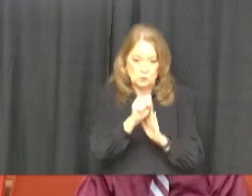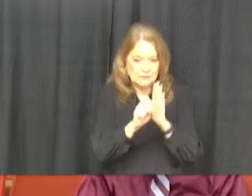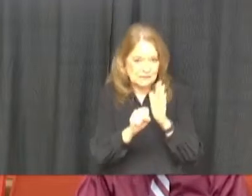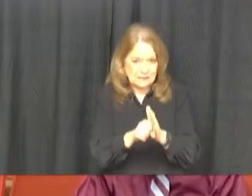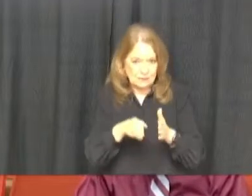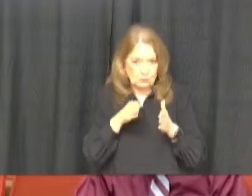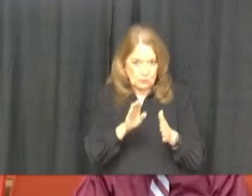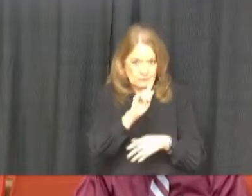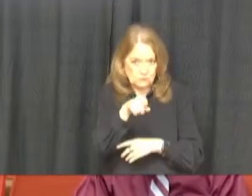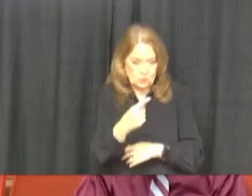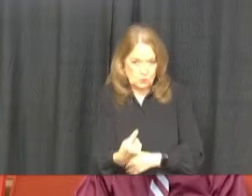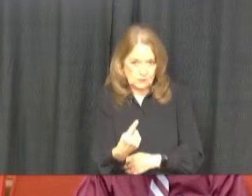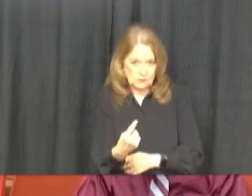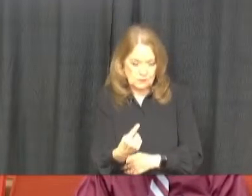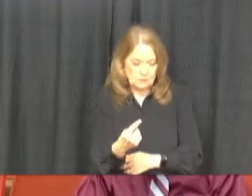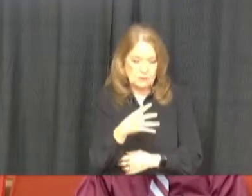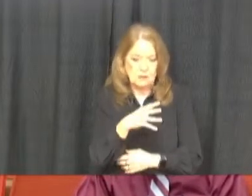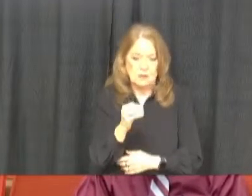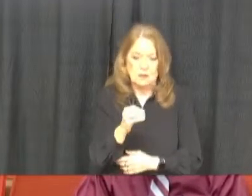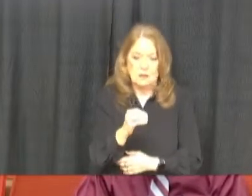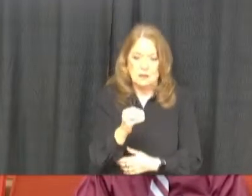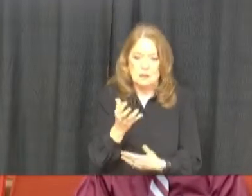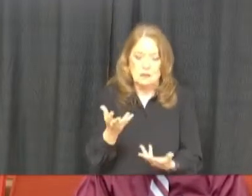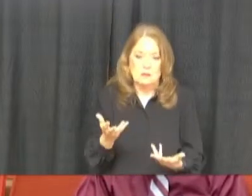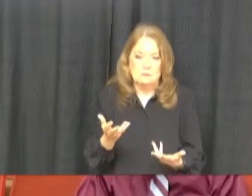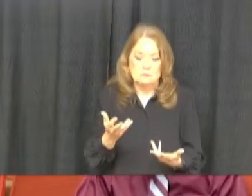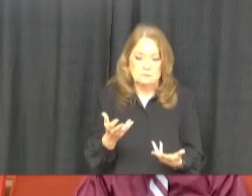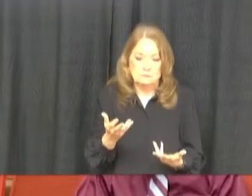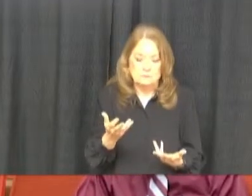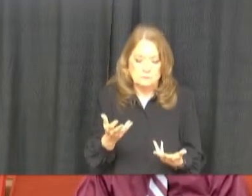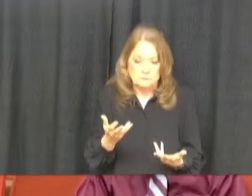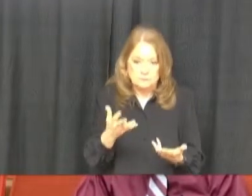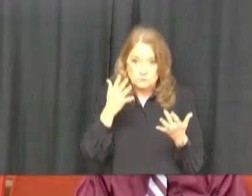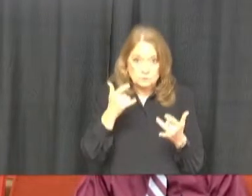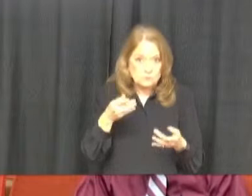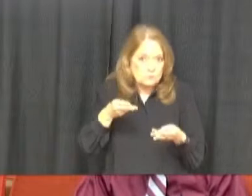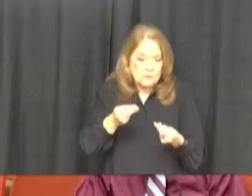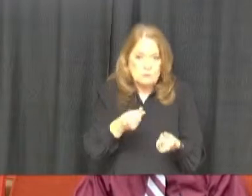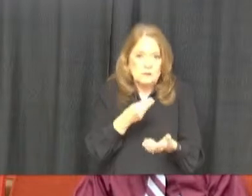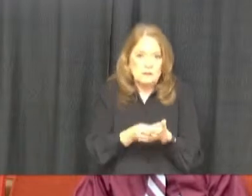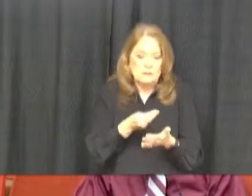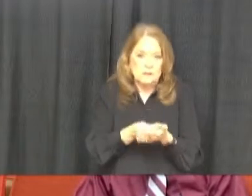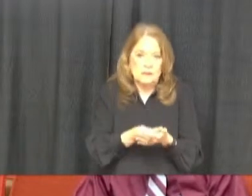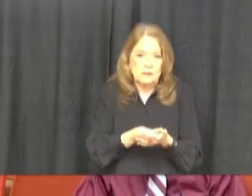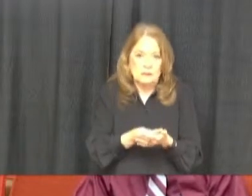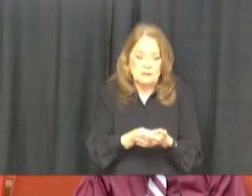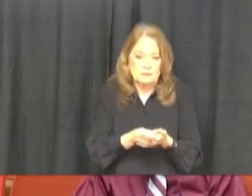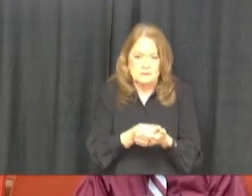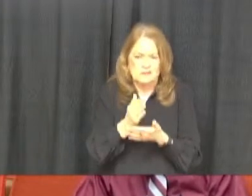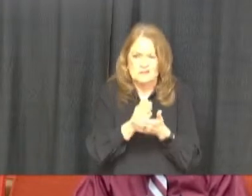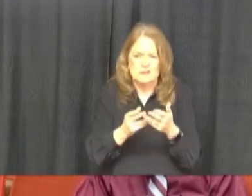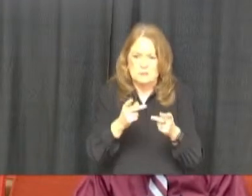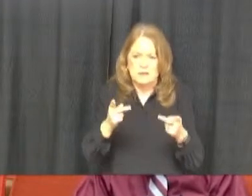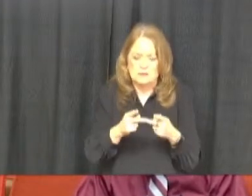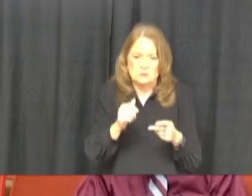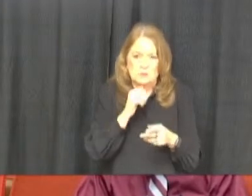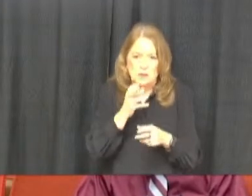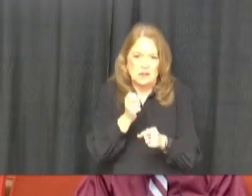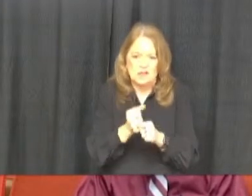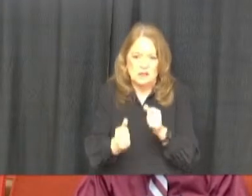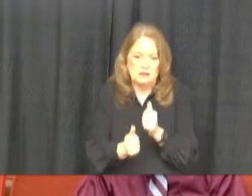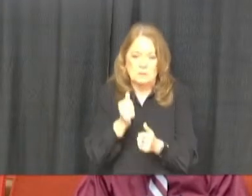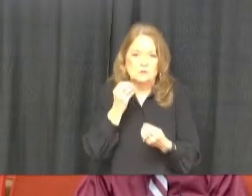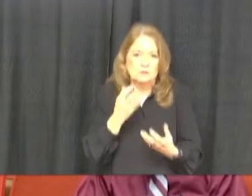routes only. And why would we, spend the money on somewhere where we're not going to get the